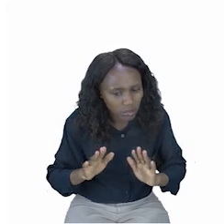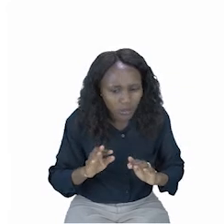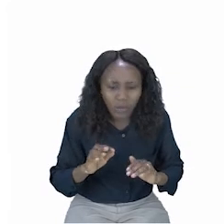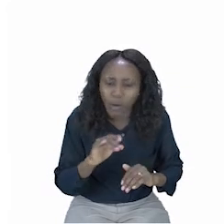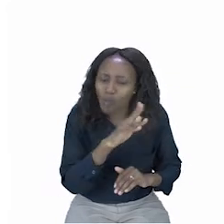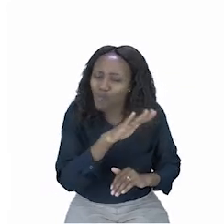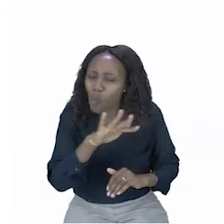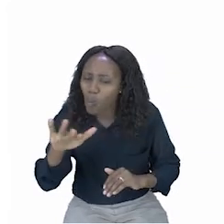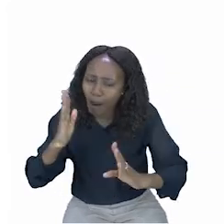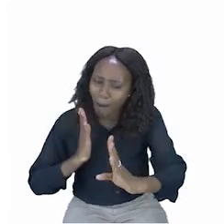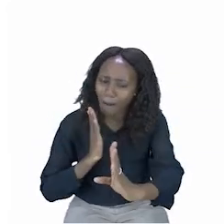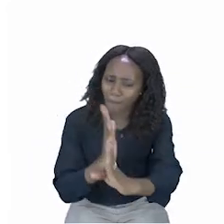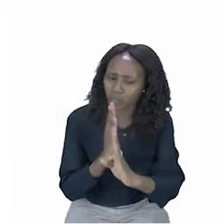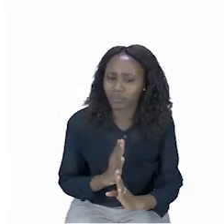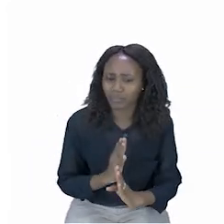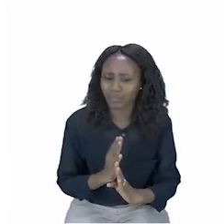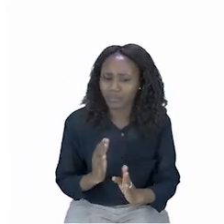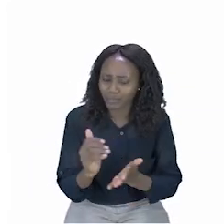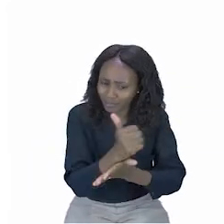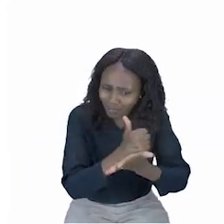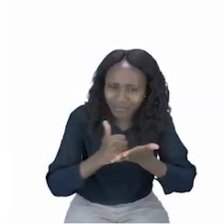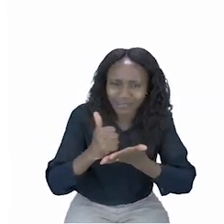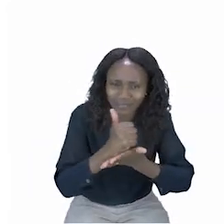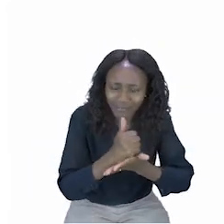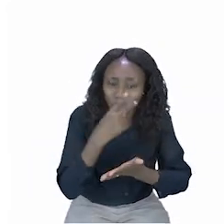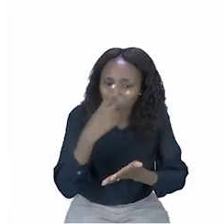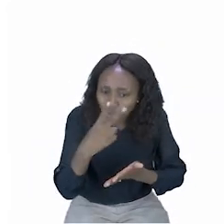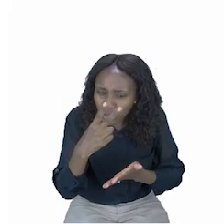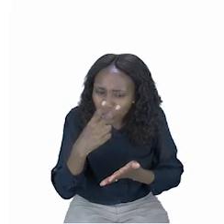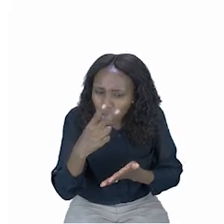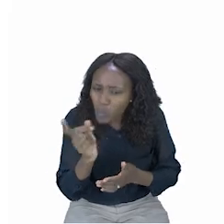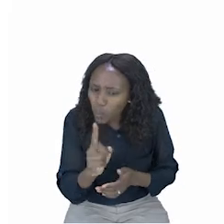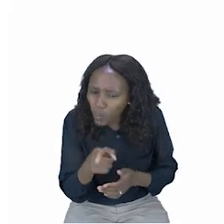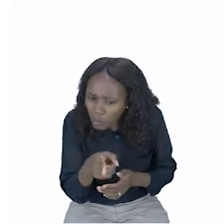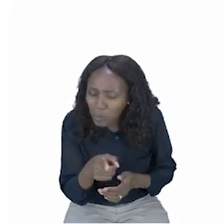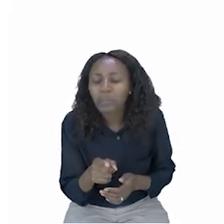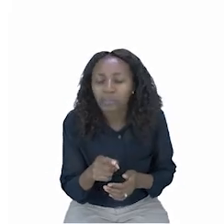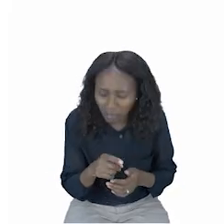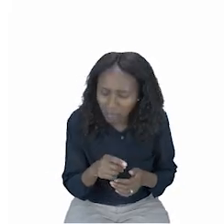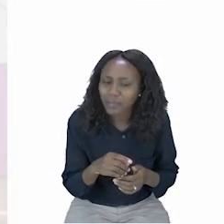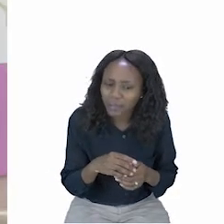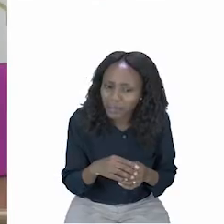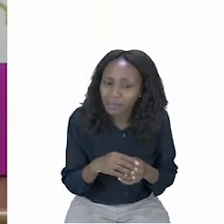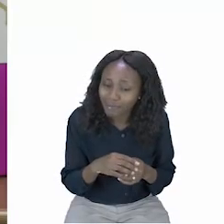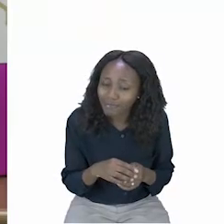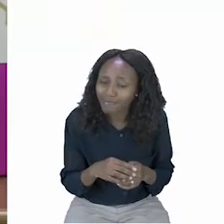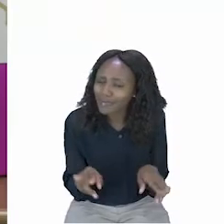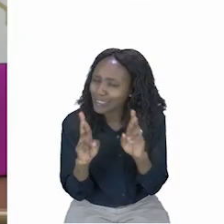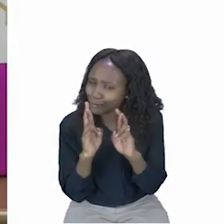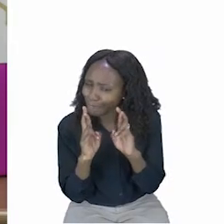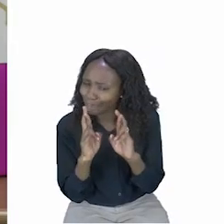out neatly so that we can see what is going on. I hope you'll be able to do